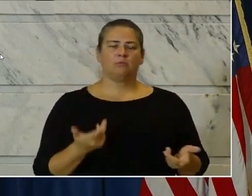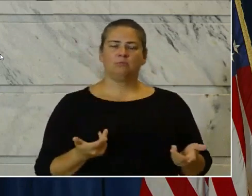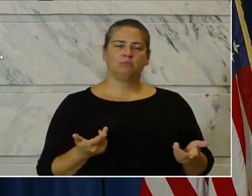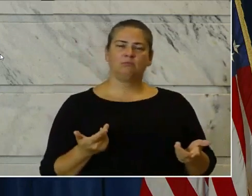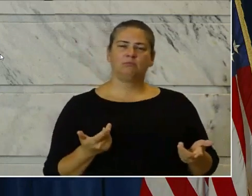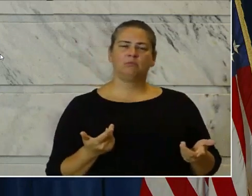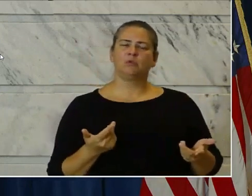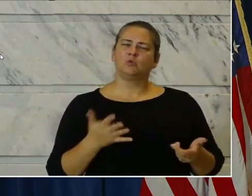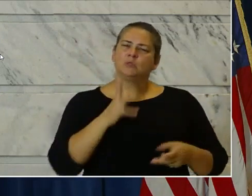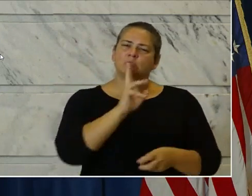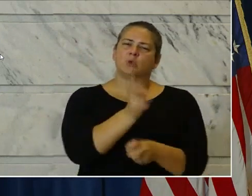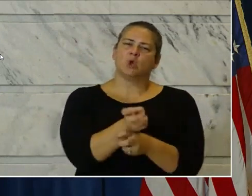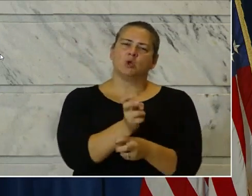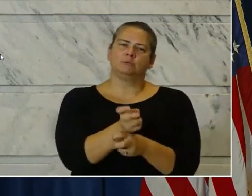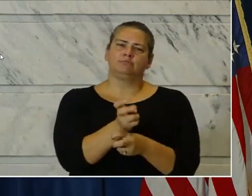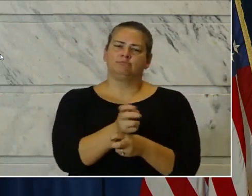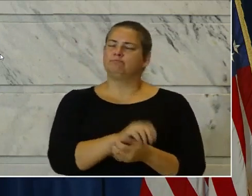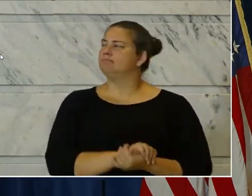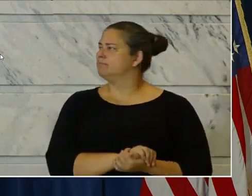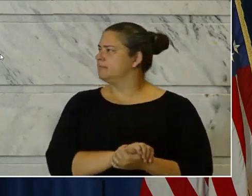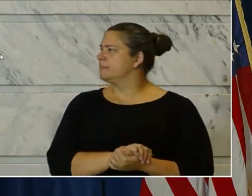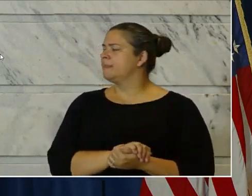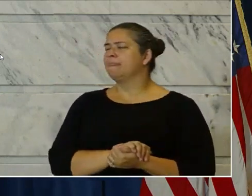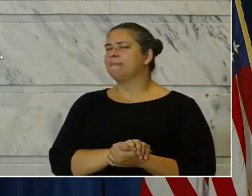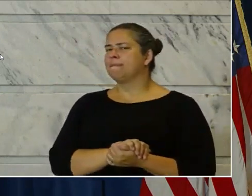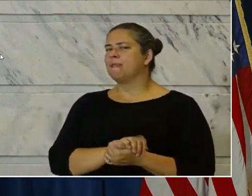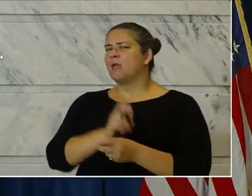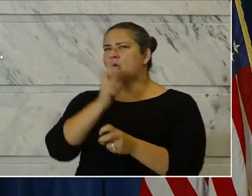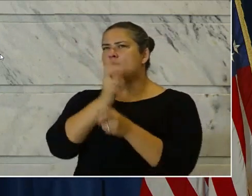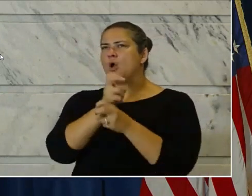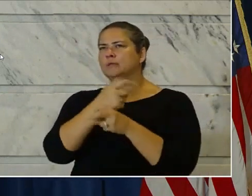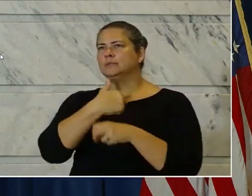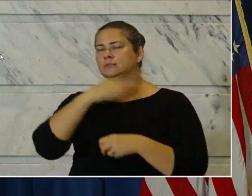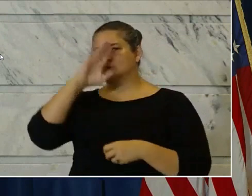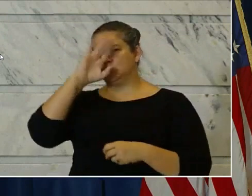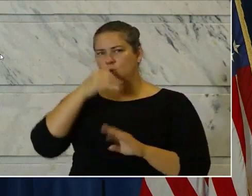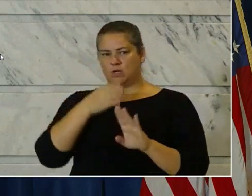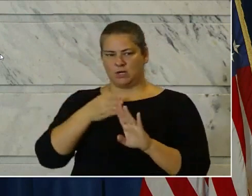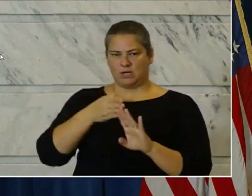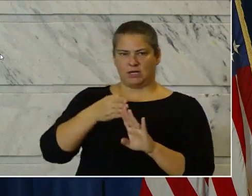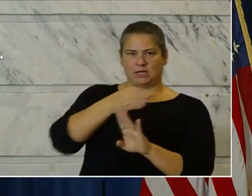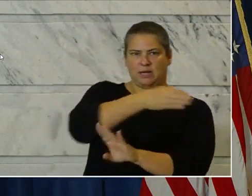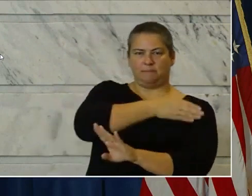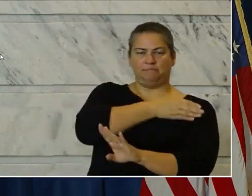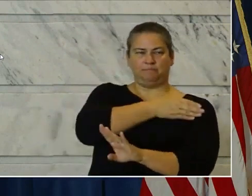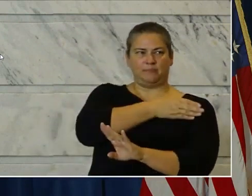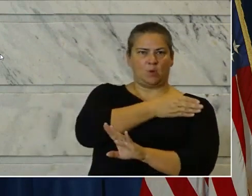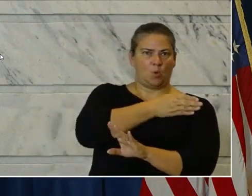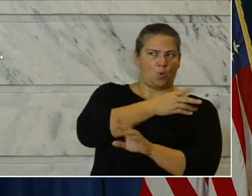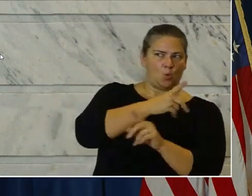It's very difficult to know ahead of time exact scale. Let me say this.